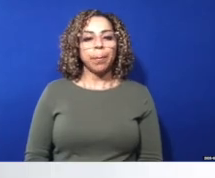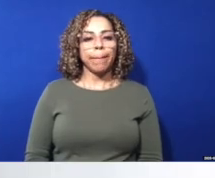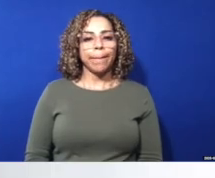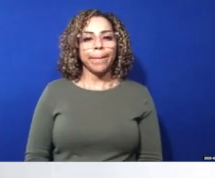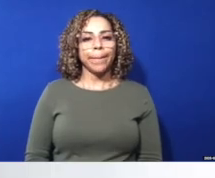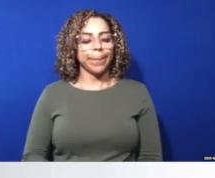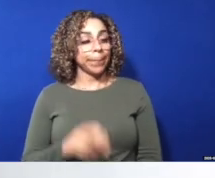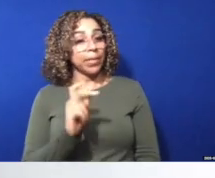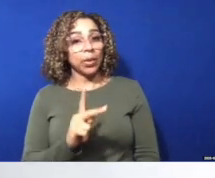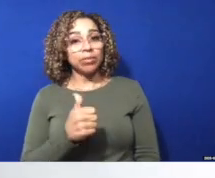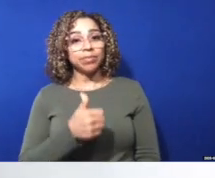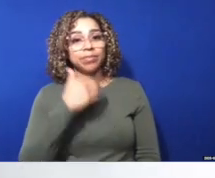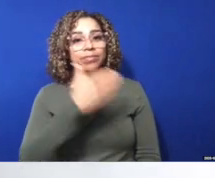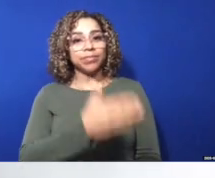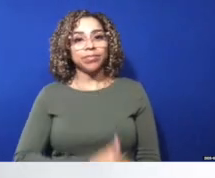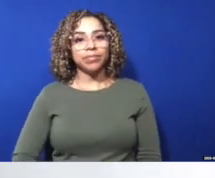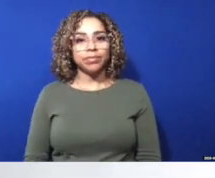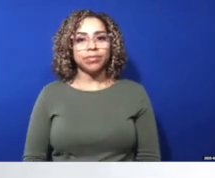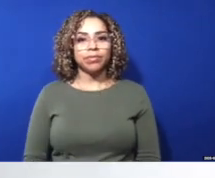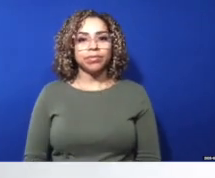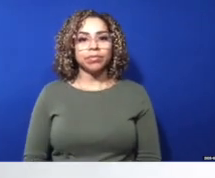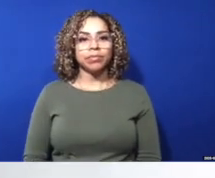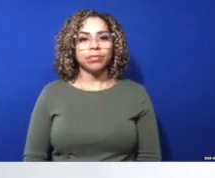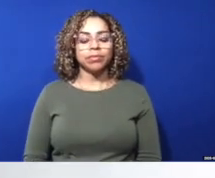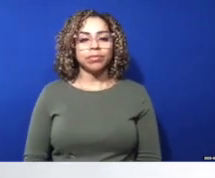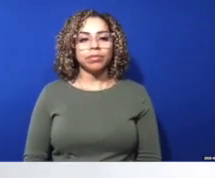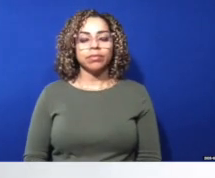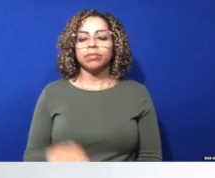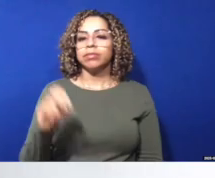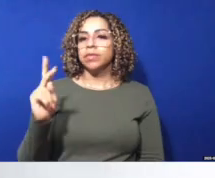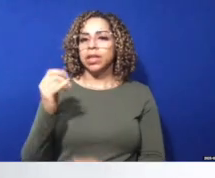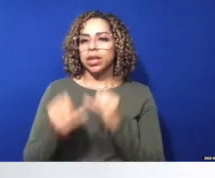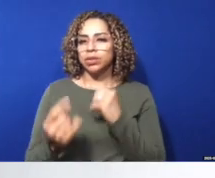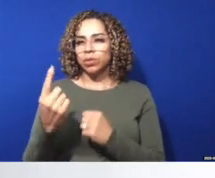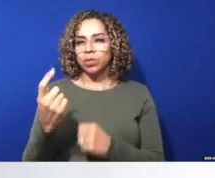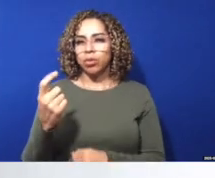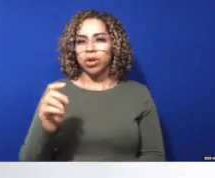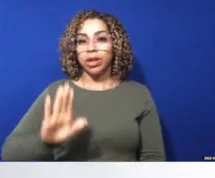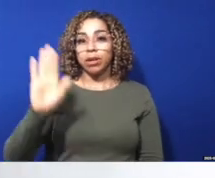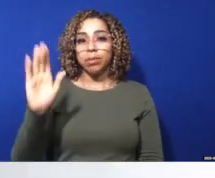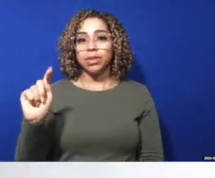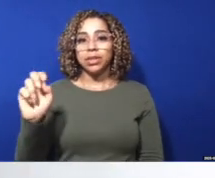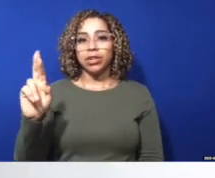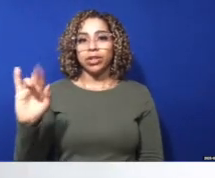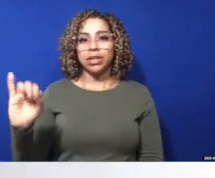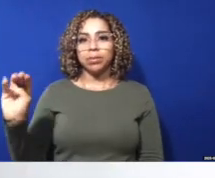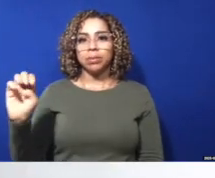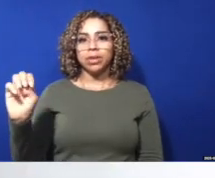Okay, thanks. All right, the last hand up, we have Terry Means.